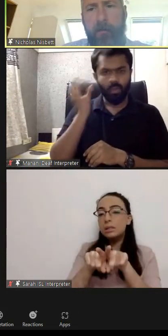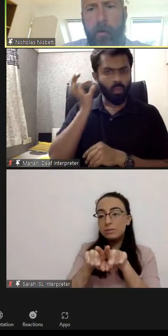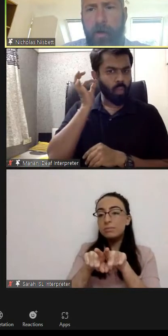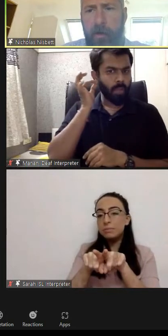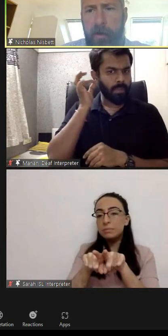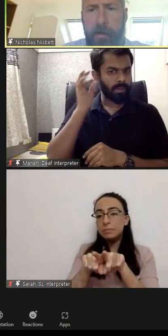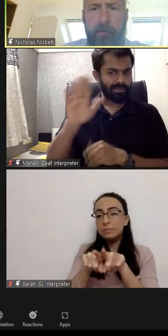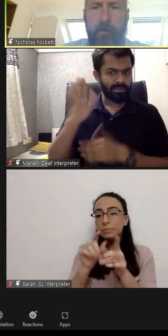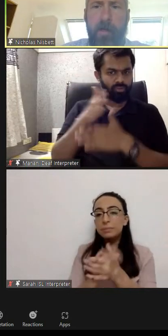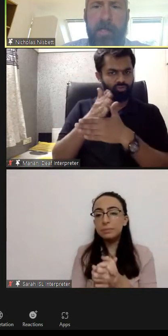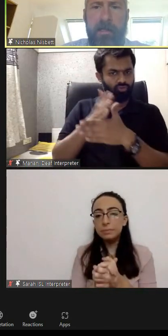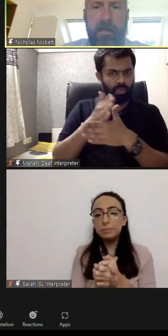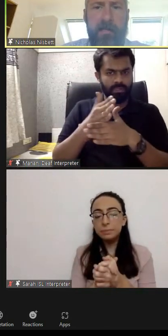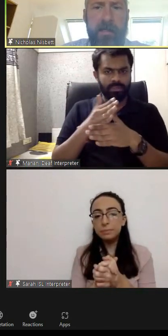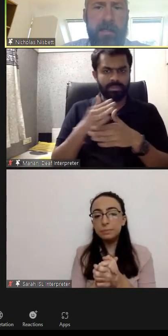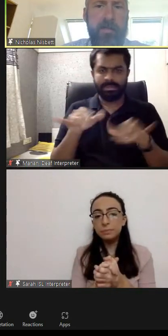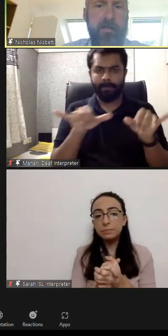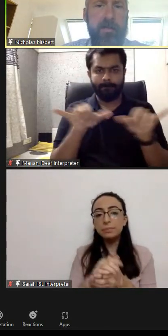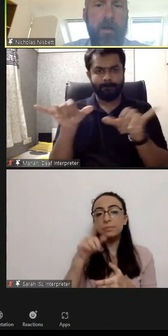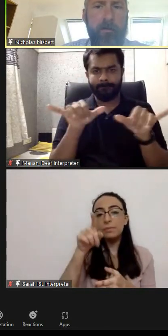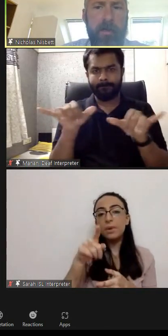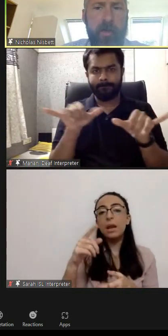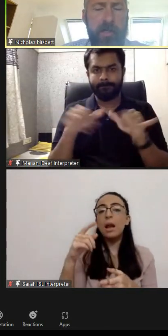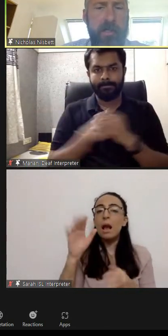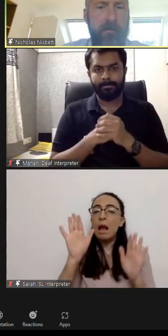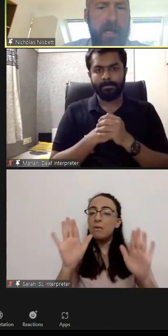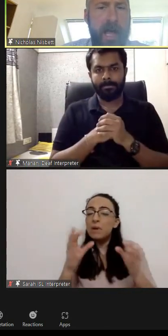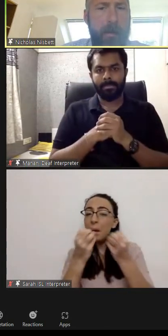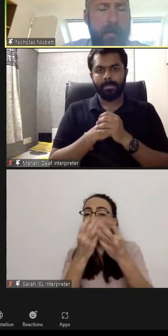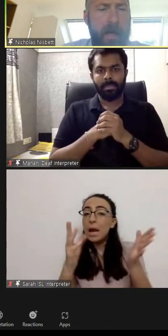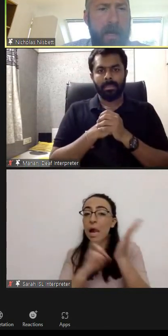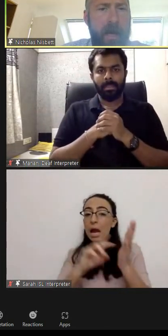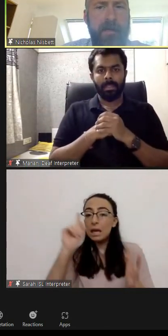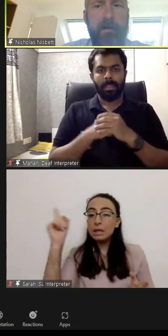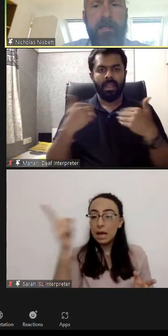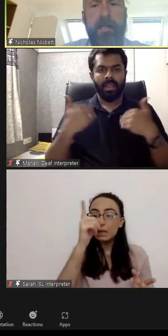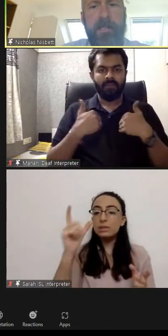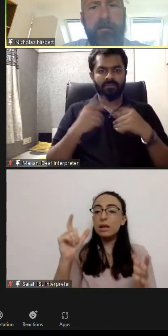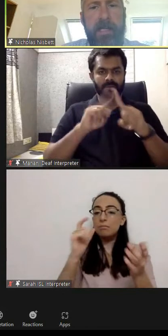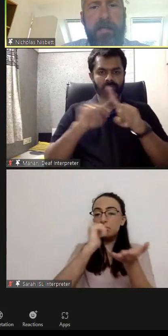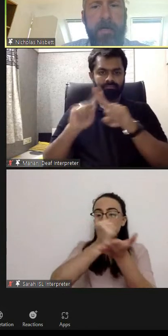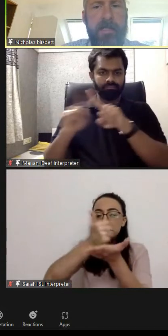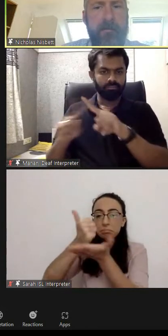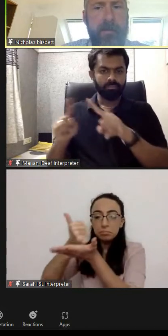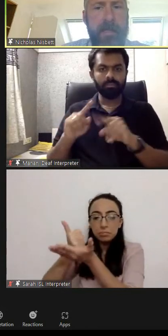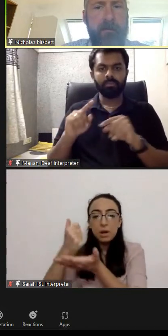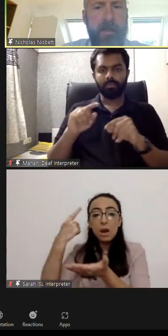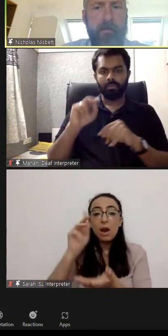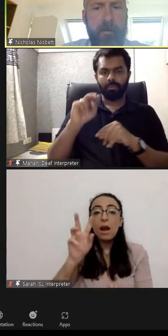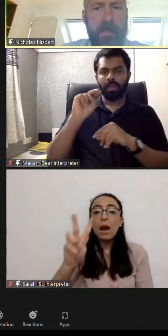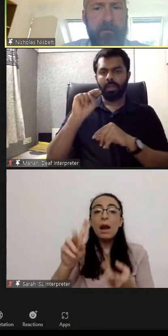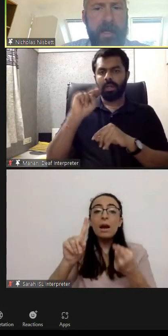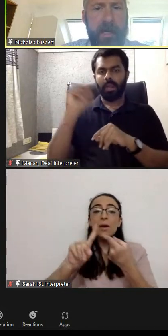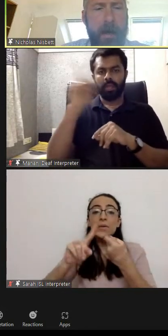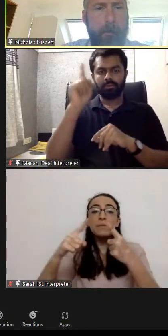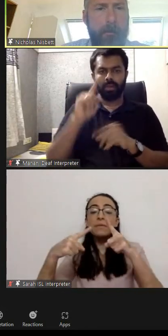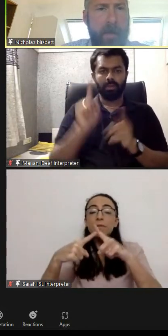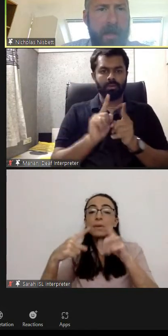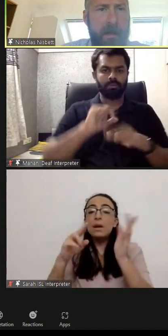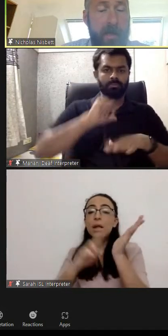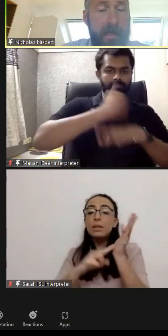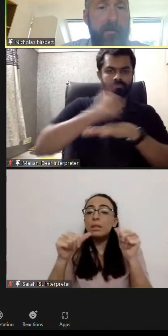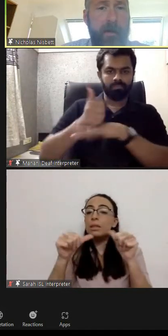Harris, Fong Hung, and colleagues at the National Institute of Nutrition in Vietnam have done on stunting rates amongst different ethnic groups in